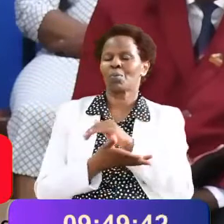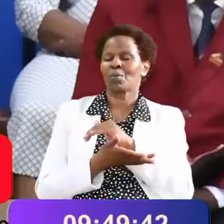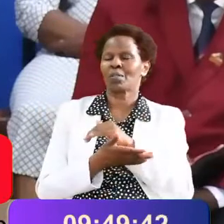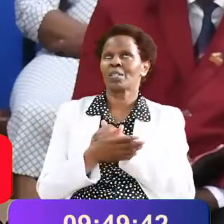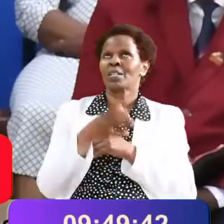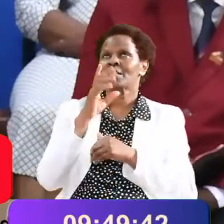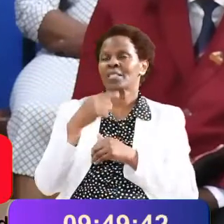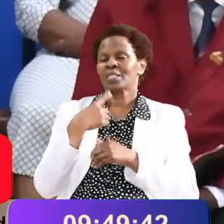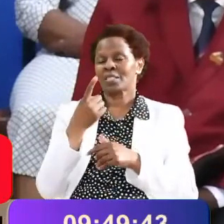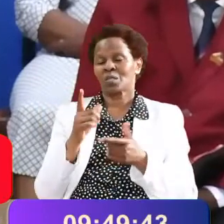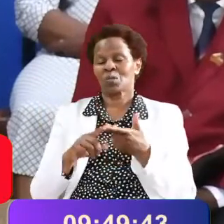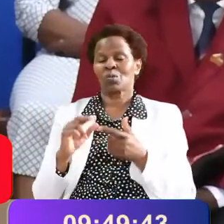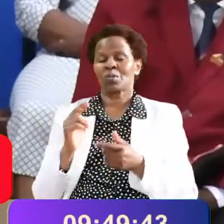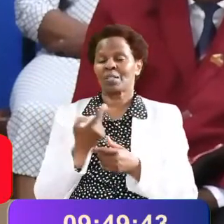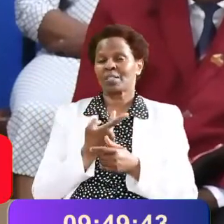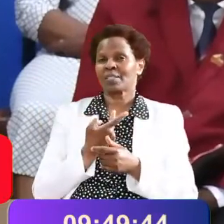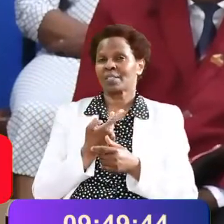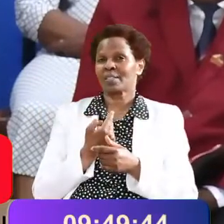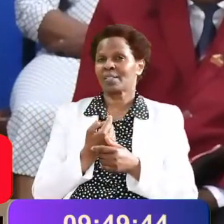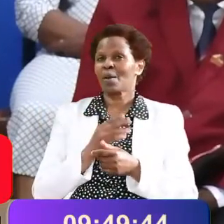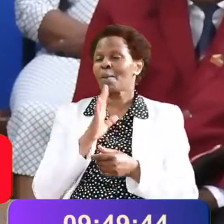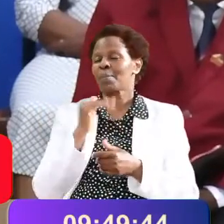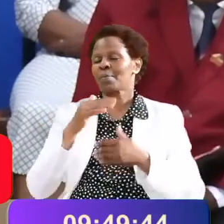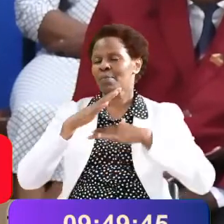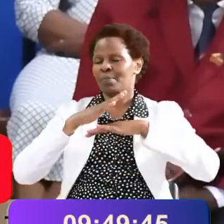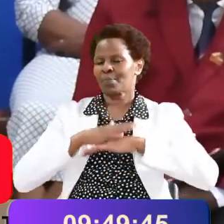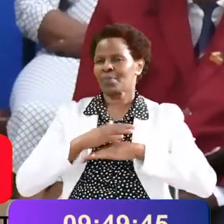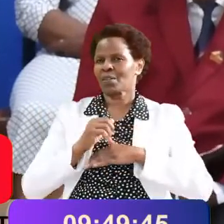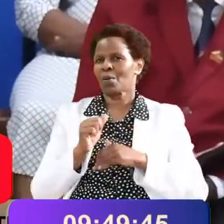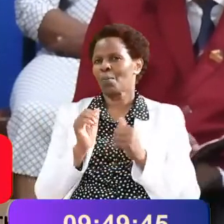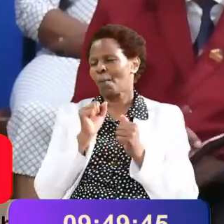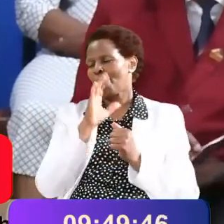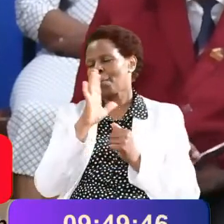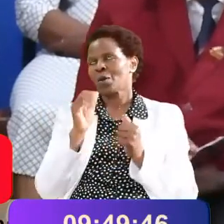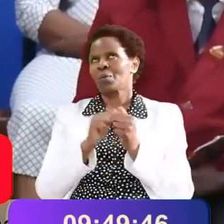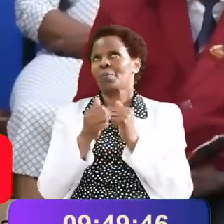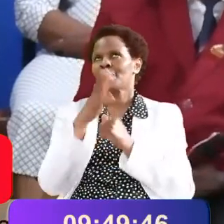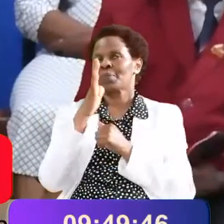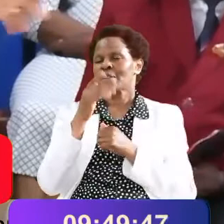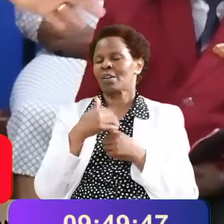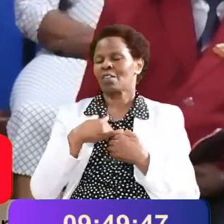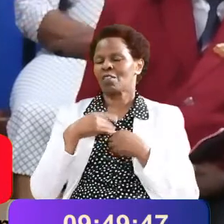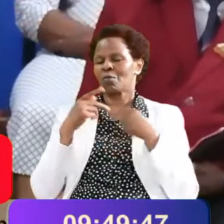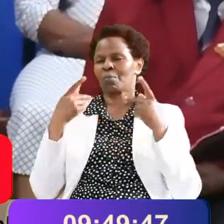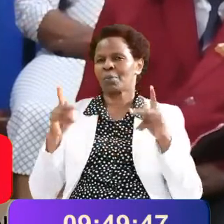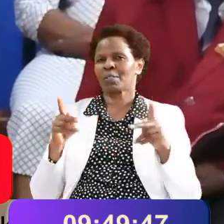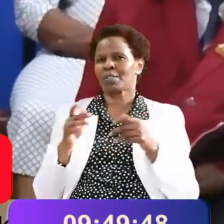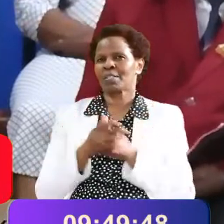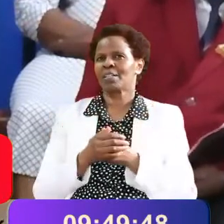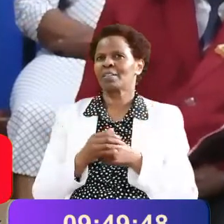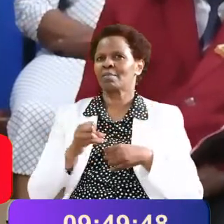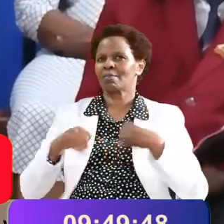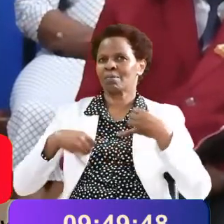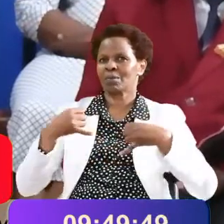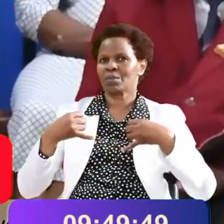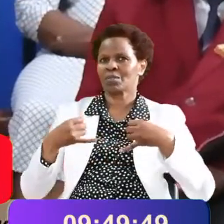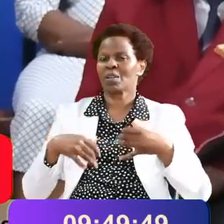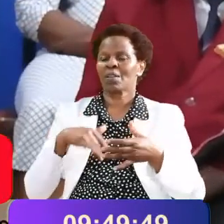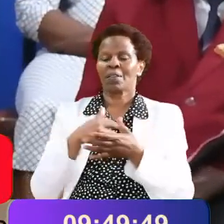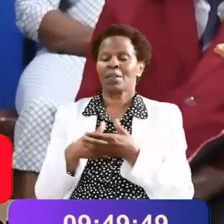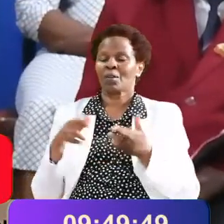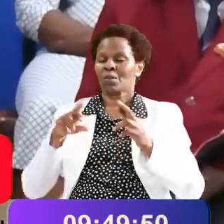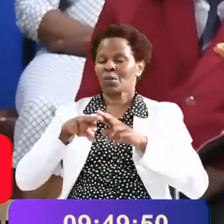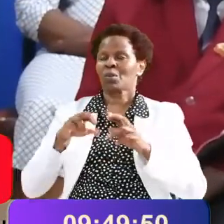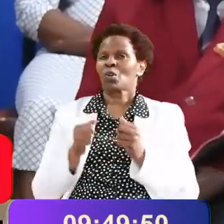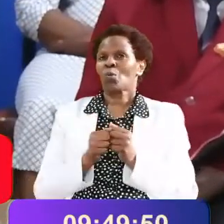godliness and contentment will build reconciliation and peace. And may we enjoy that reconciliation and